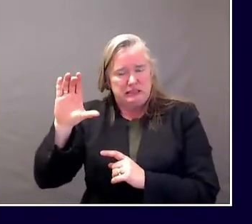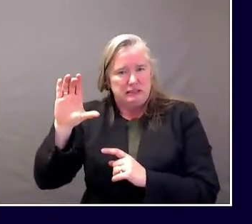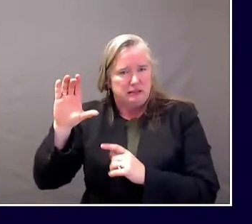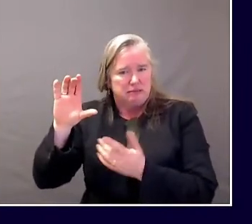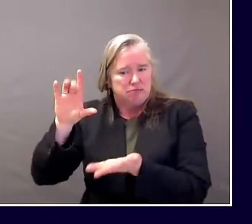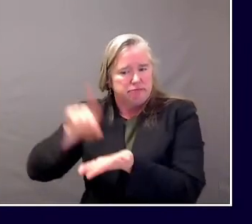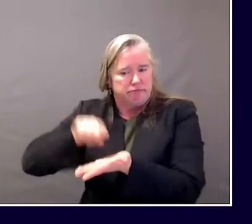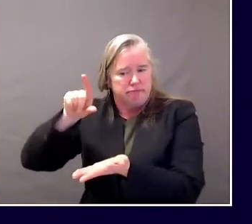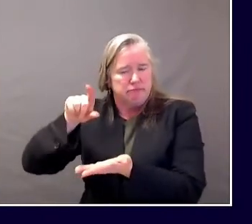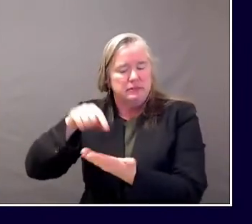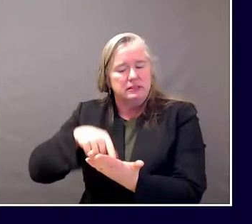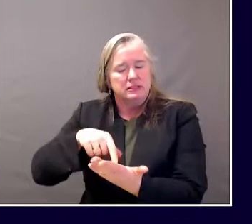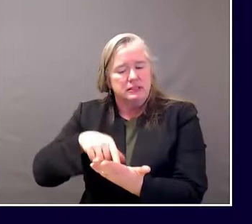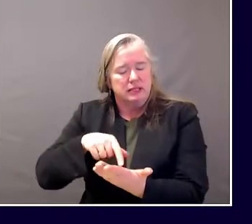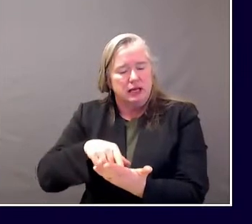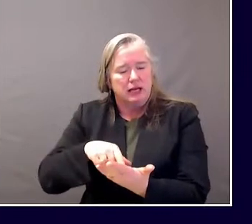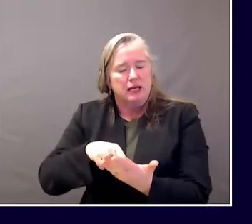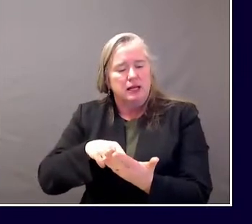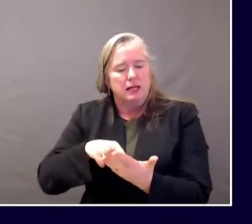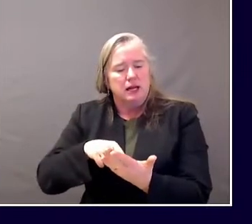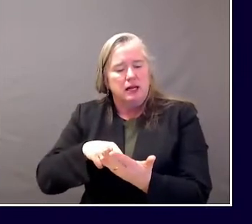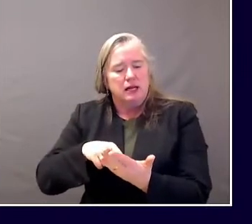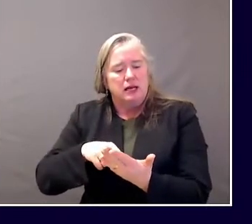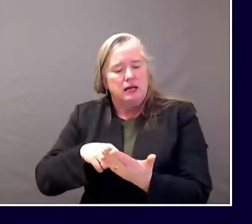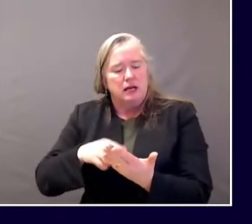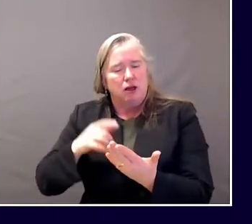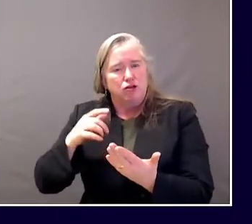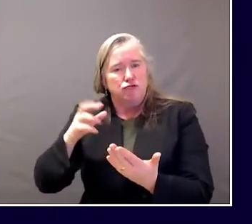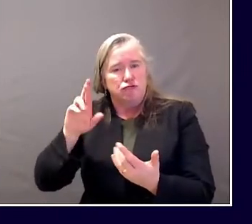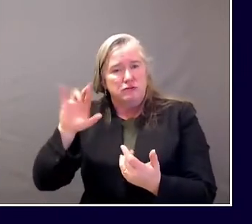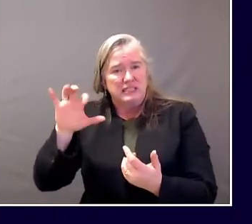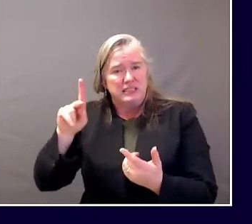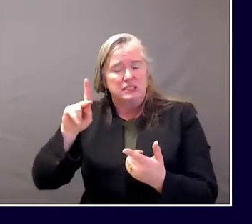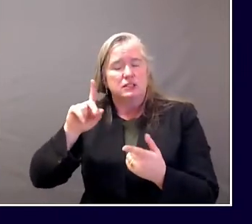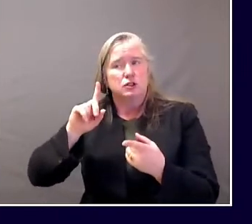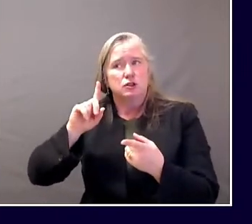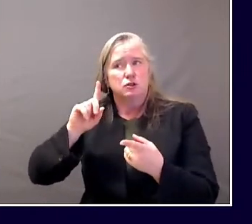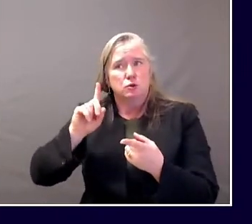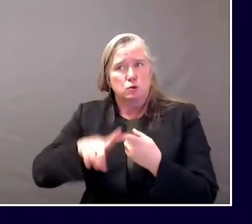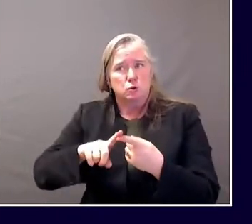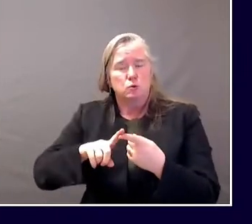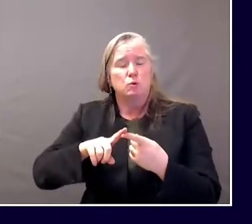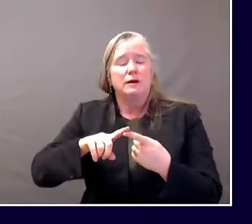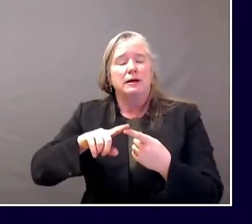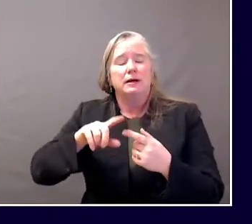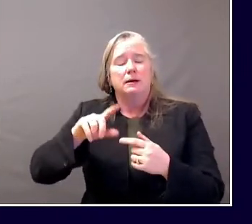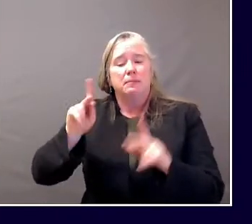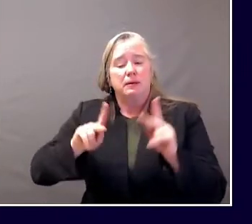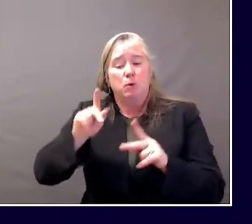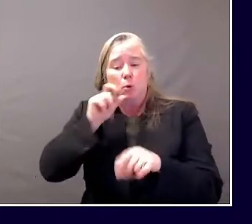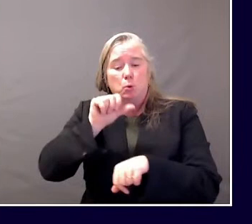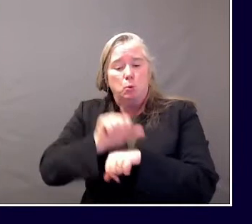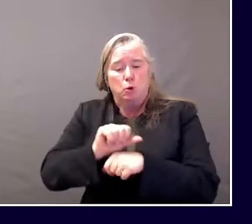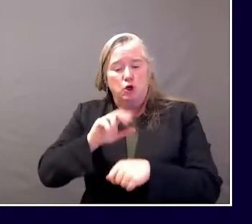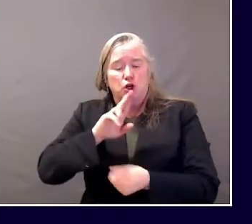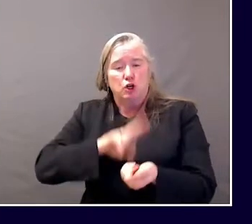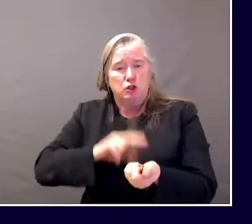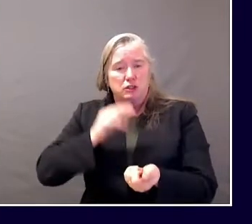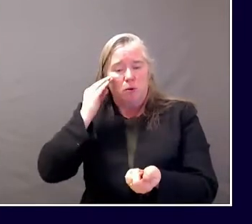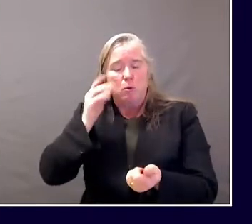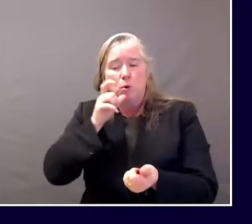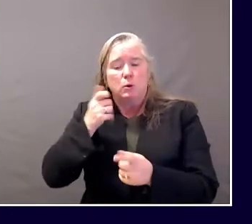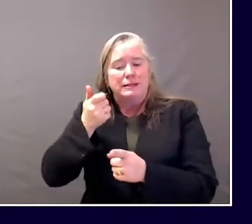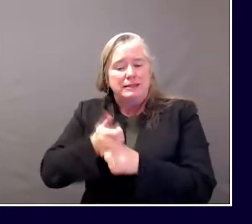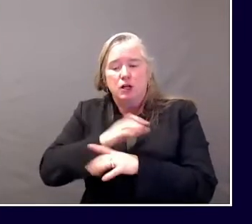staff involved in non-patient contact is kind of a problem in some other states. I didn't know if that's something that we're seeing in Maine, as well as if there's